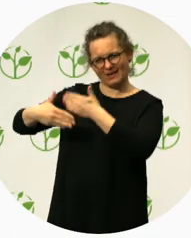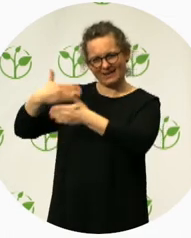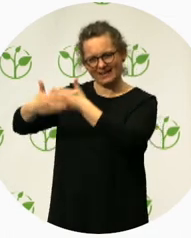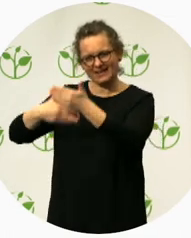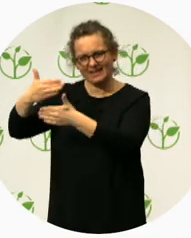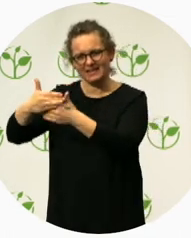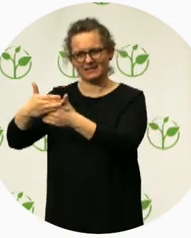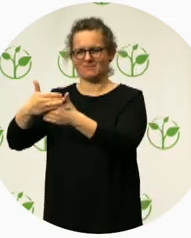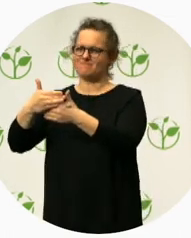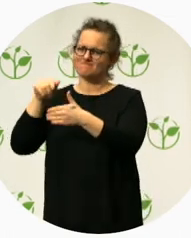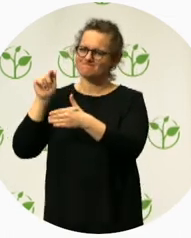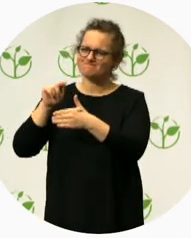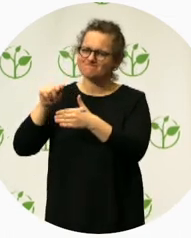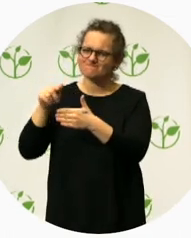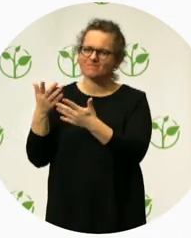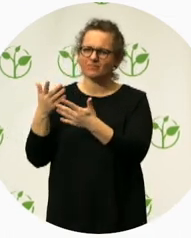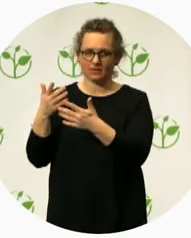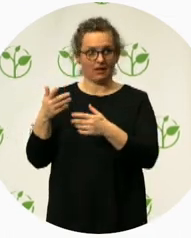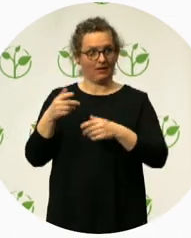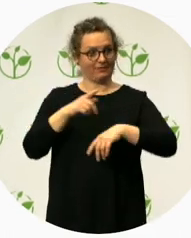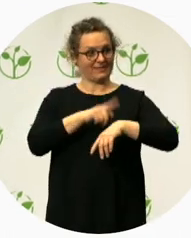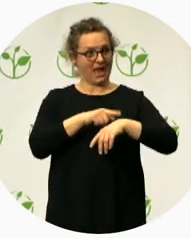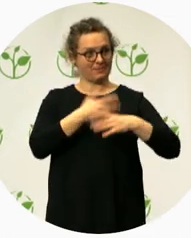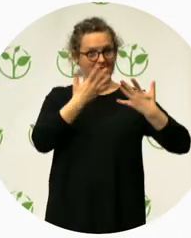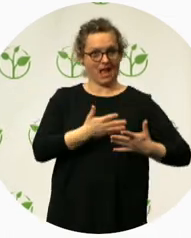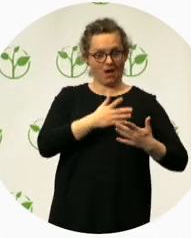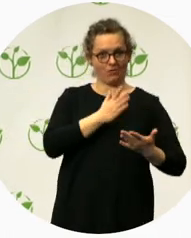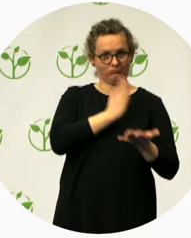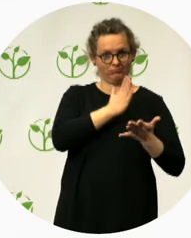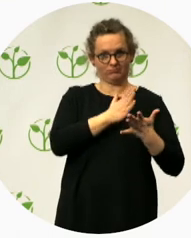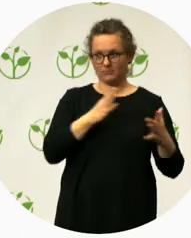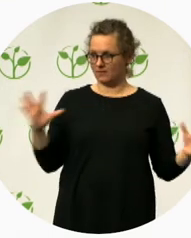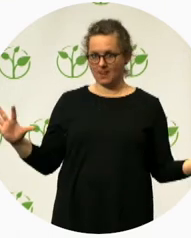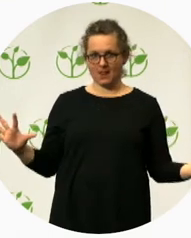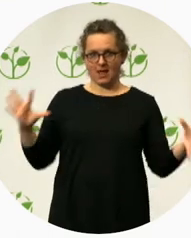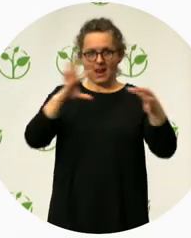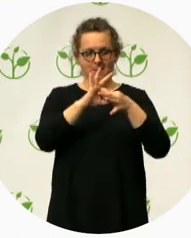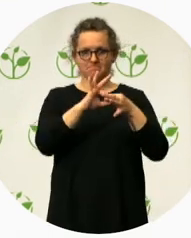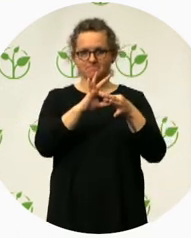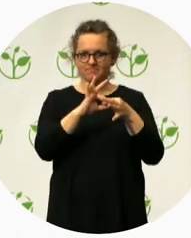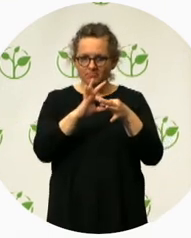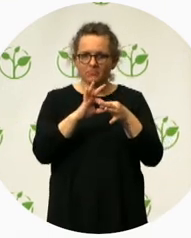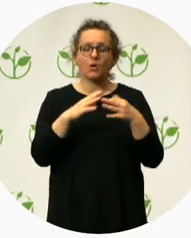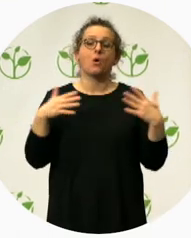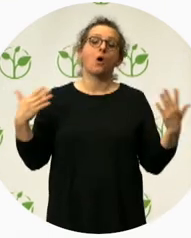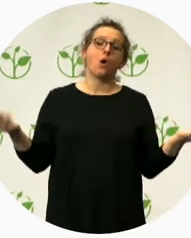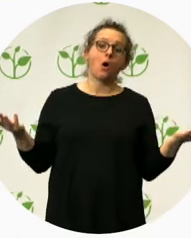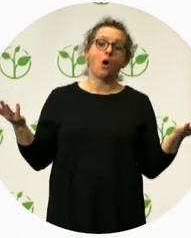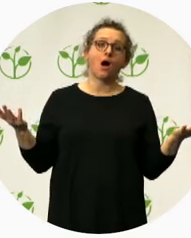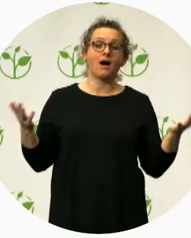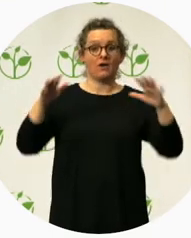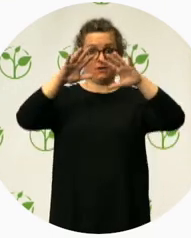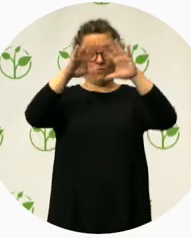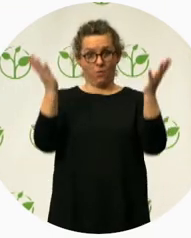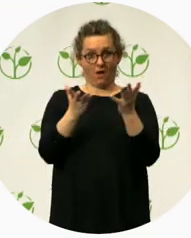flying images, whereas you can tie that into Google Earth. So there's a lot of stuff that's actually happening, and it's very